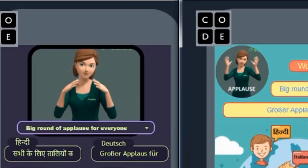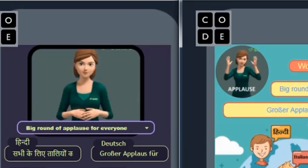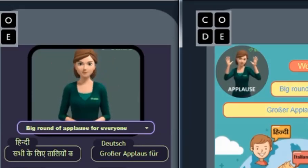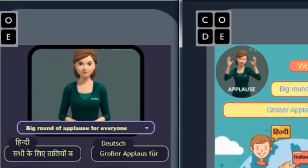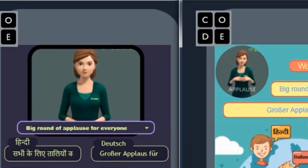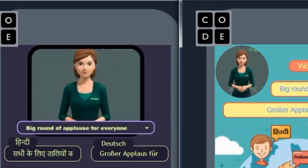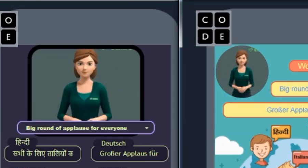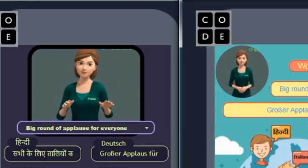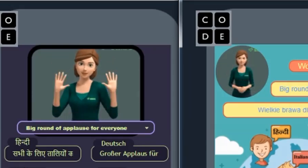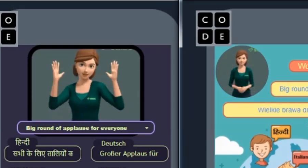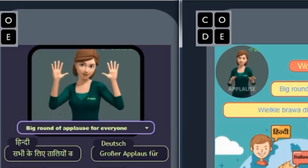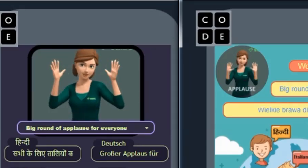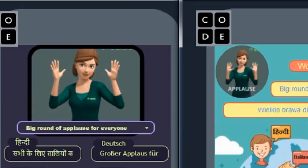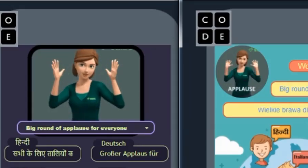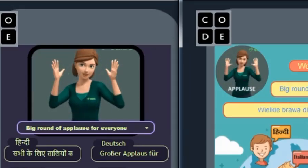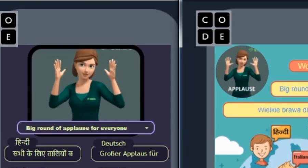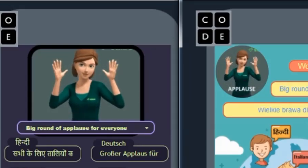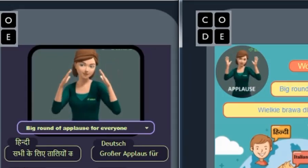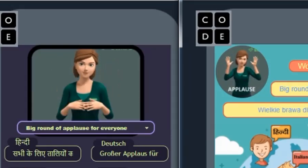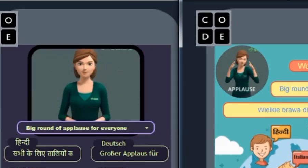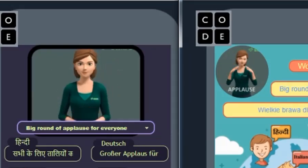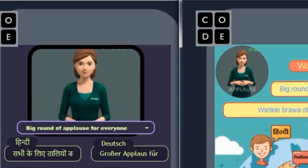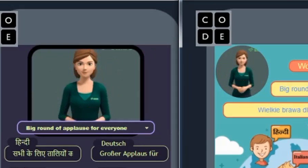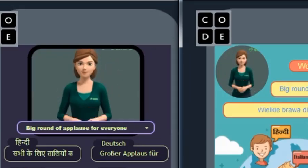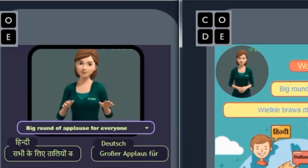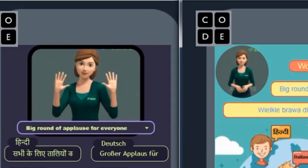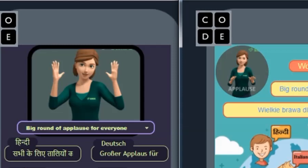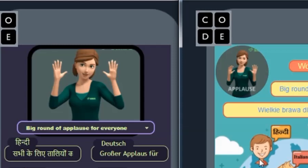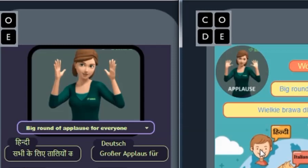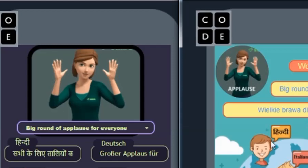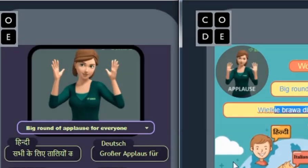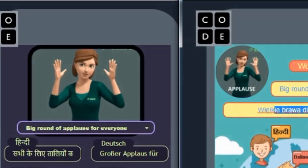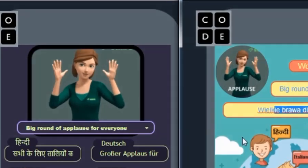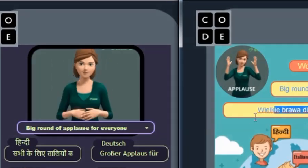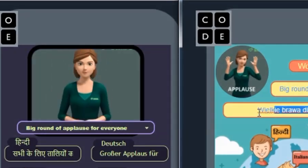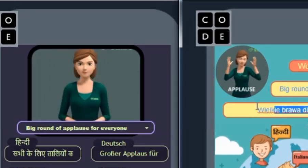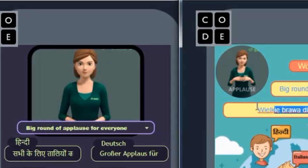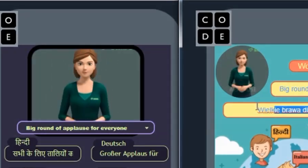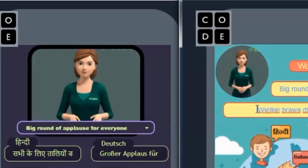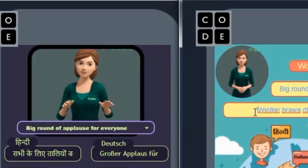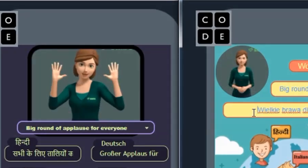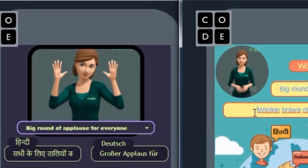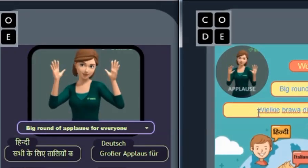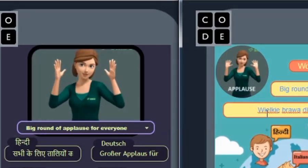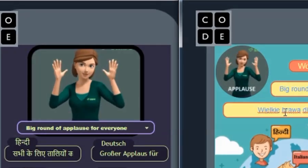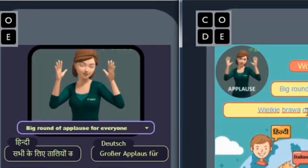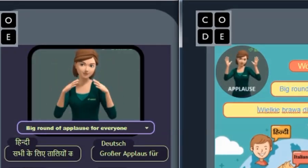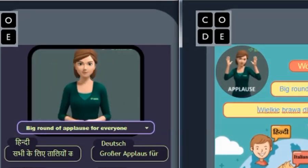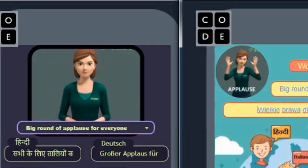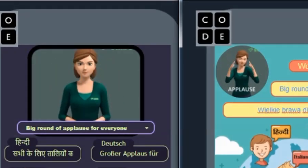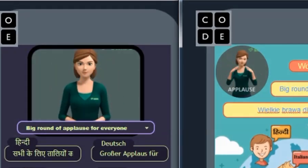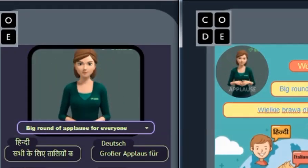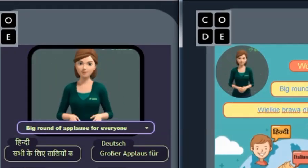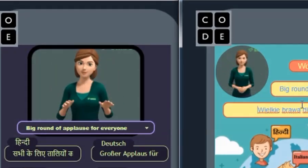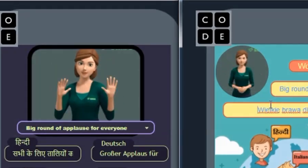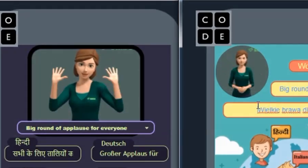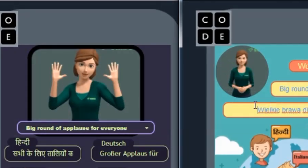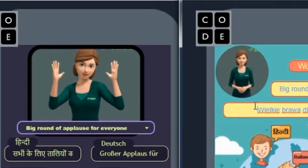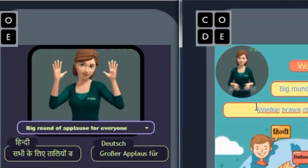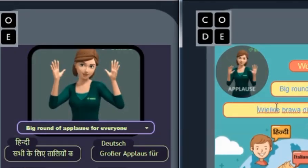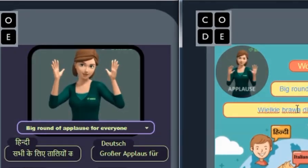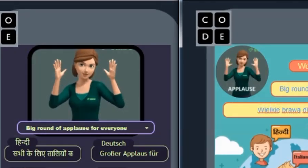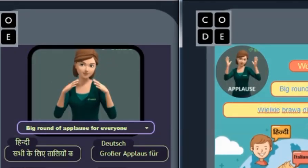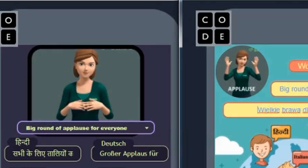box, Polski label box. Wielkie brawa dla wszystkich. And as you can see, the input over here is